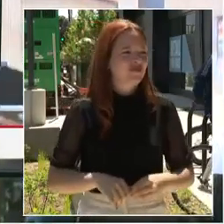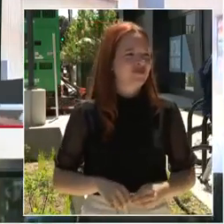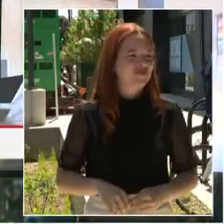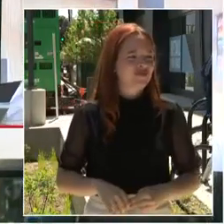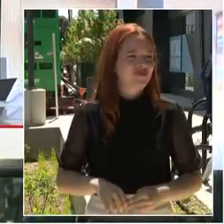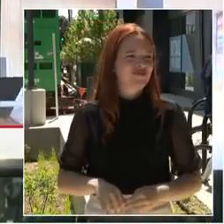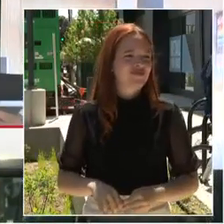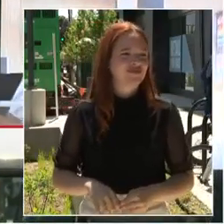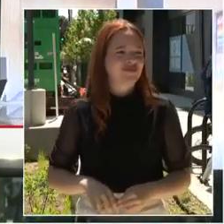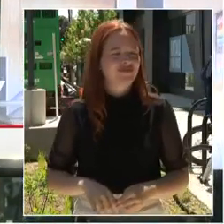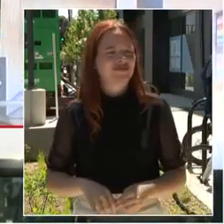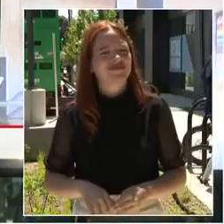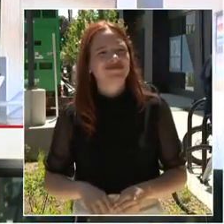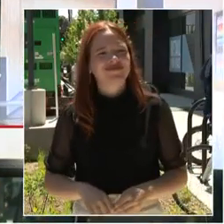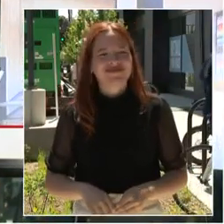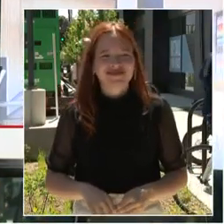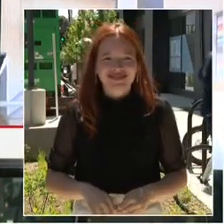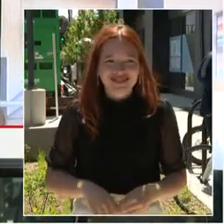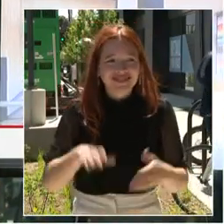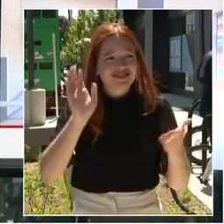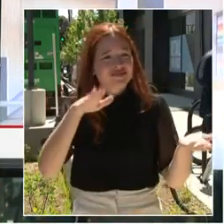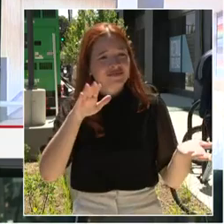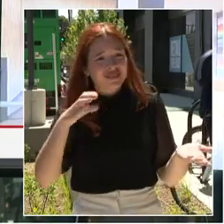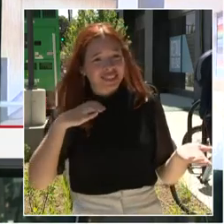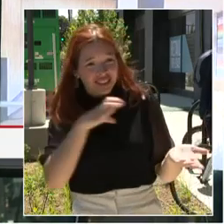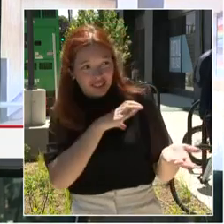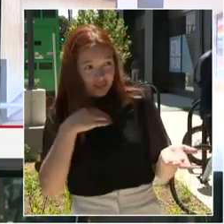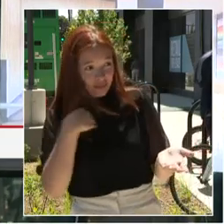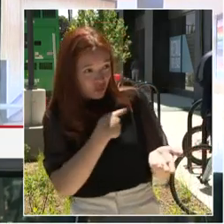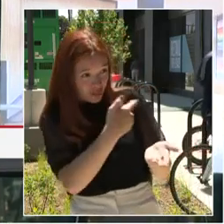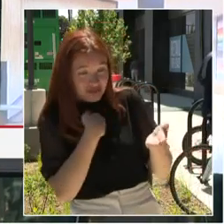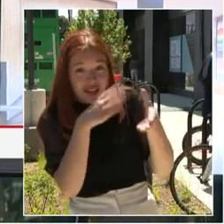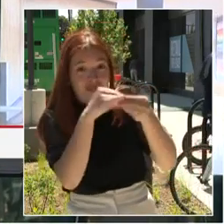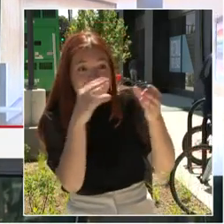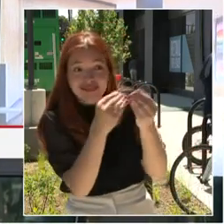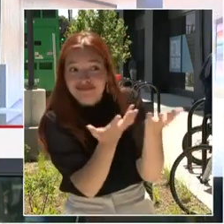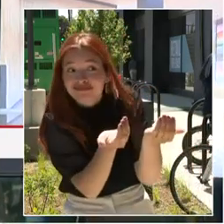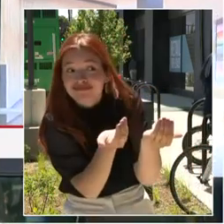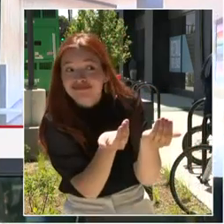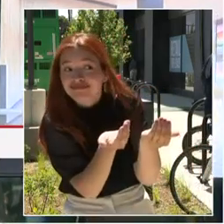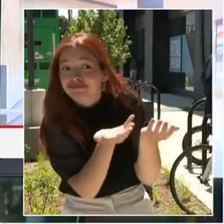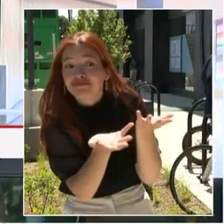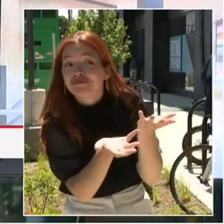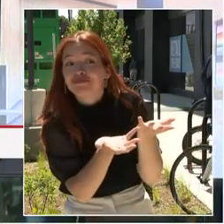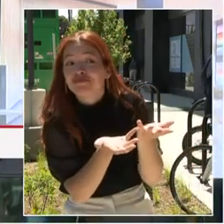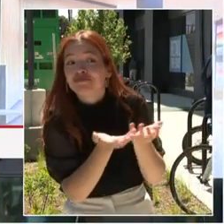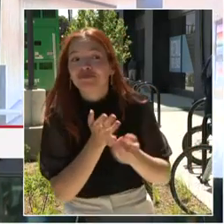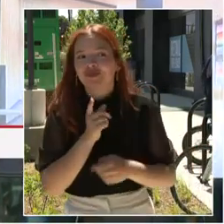Council member, did you want to have a word? Okay, so we'll see the council member at the ribbon cutting.